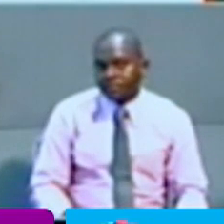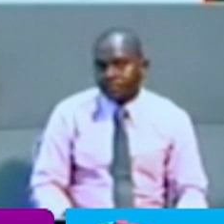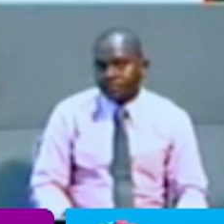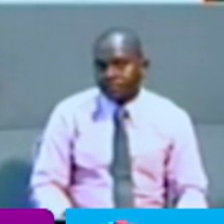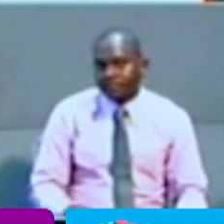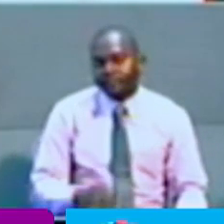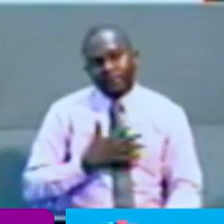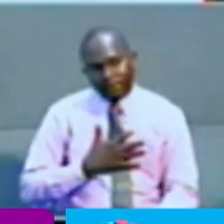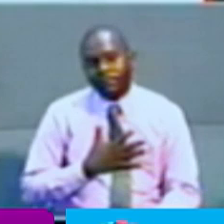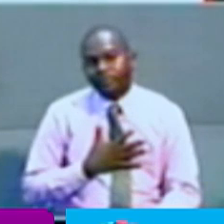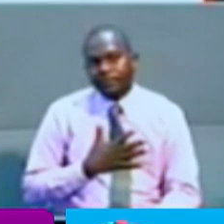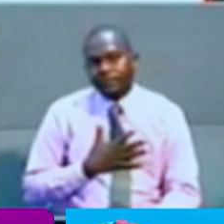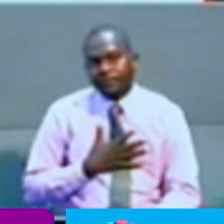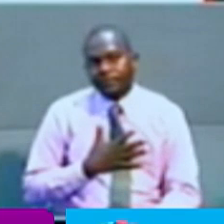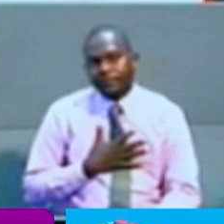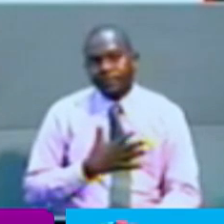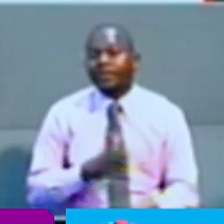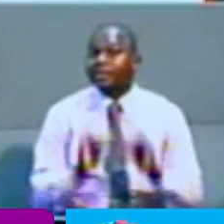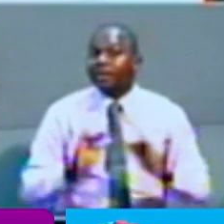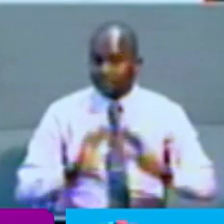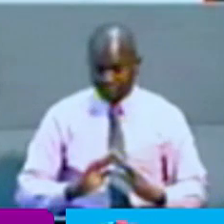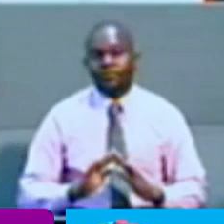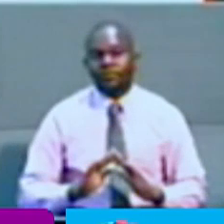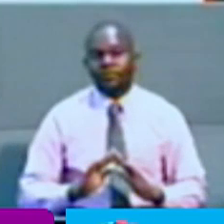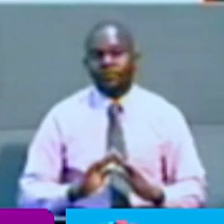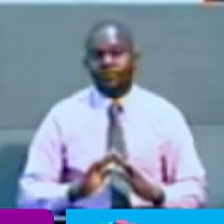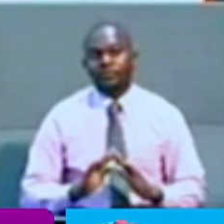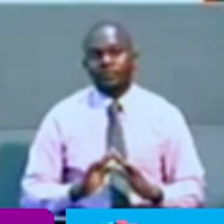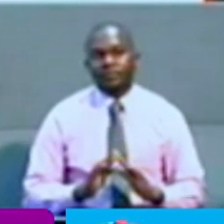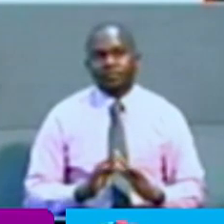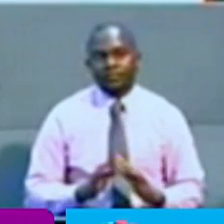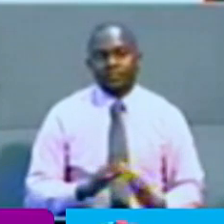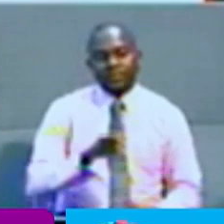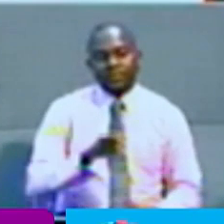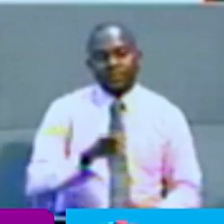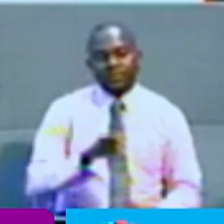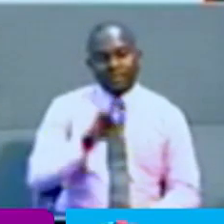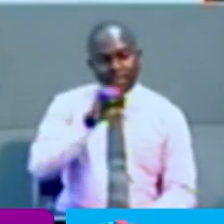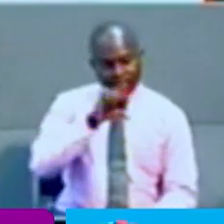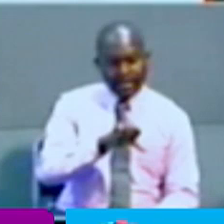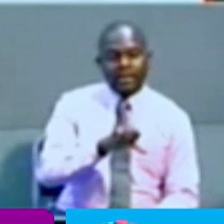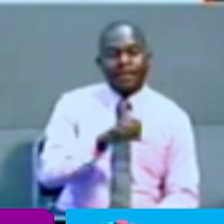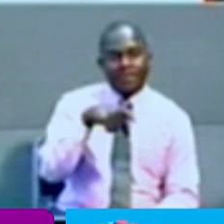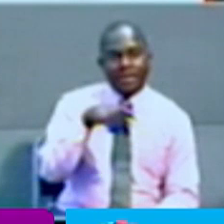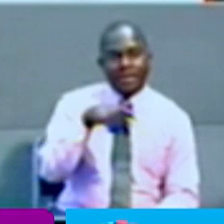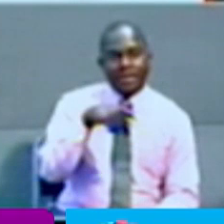So please, curfew has been from the third hour of the night,